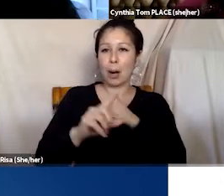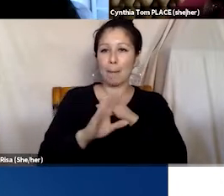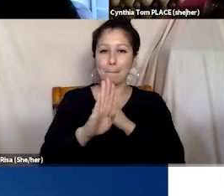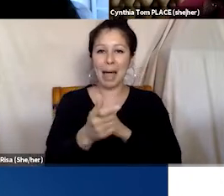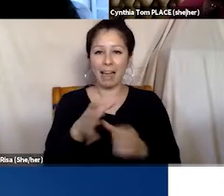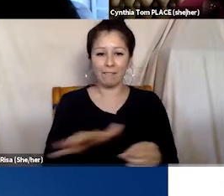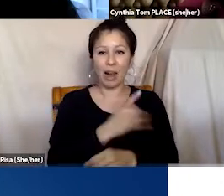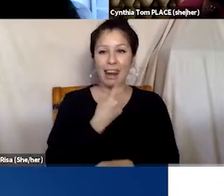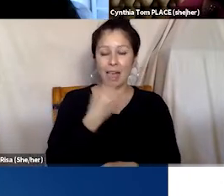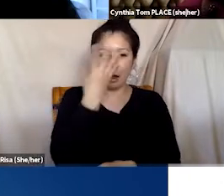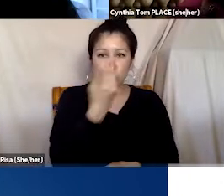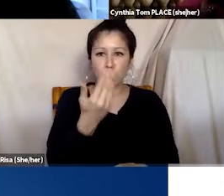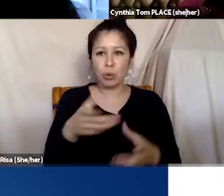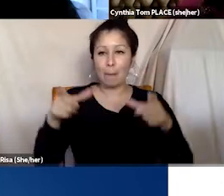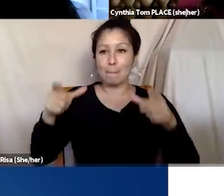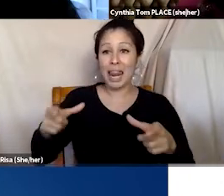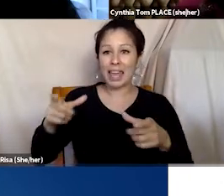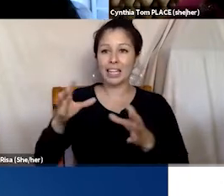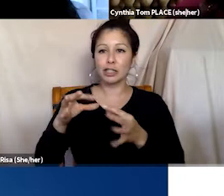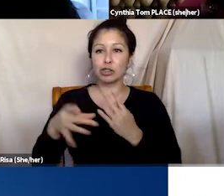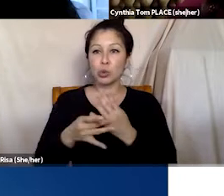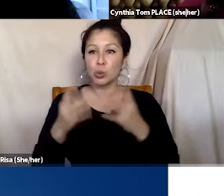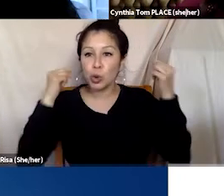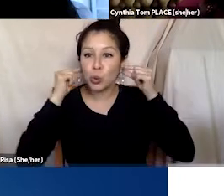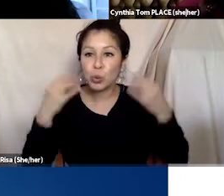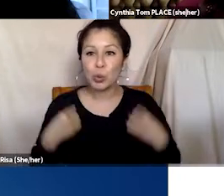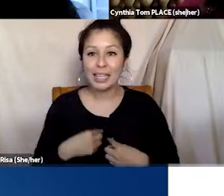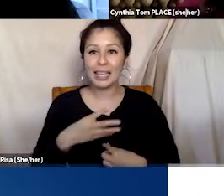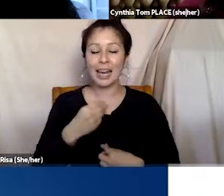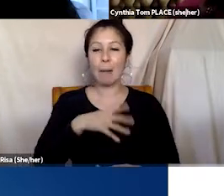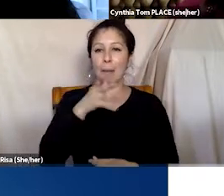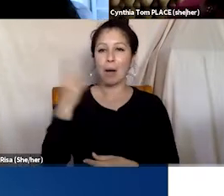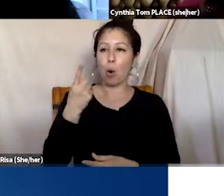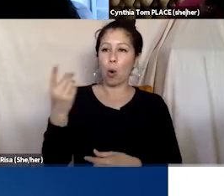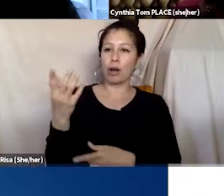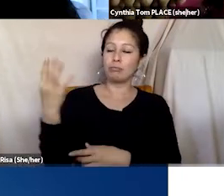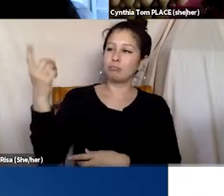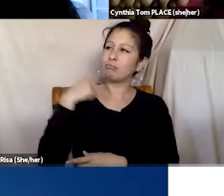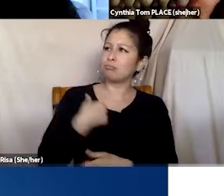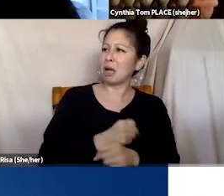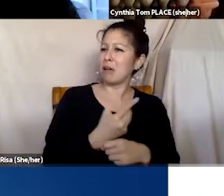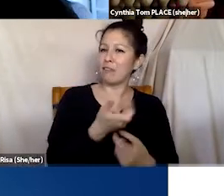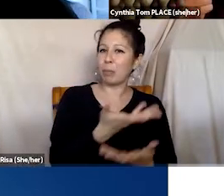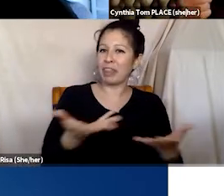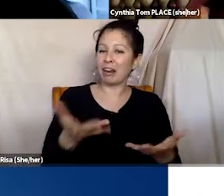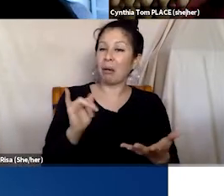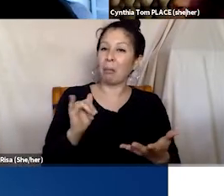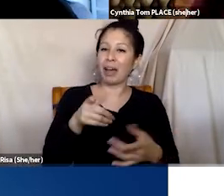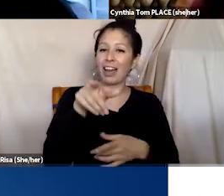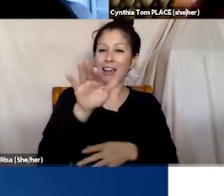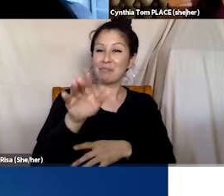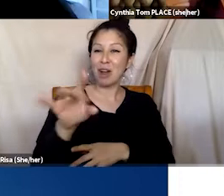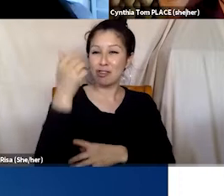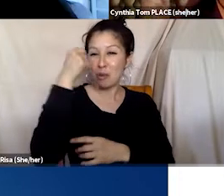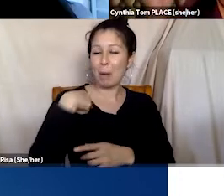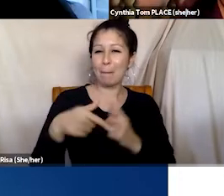glass, plates, jewelry, and my mom always had us making things from that. And Barbara, you reminded me about